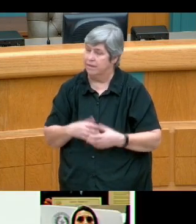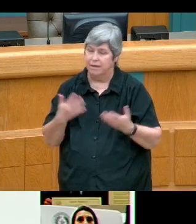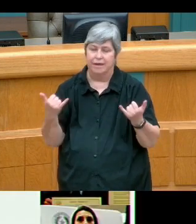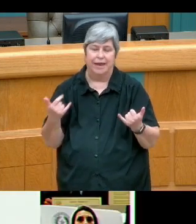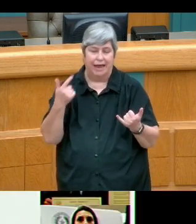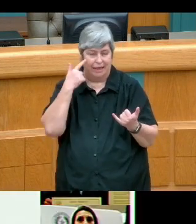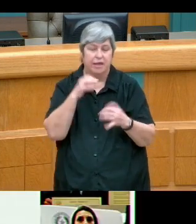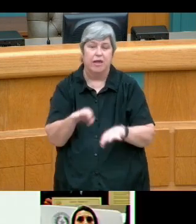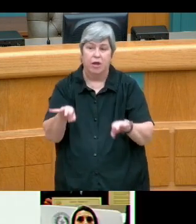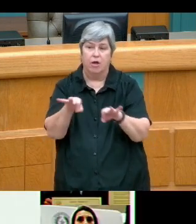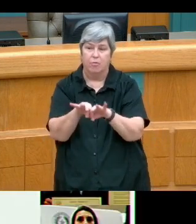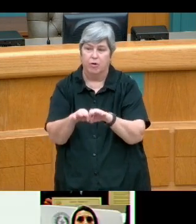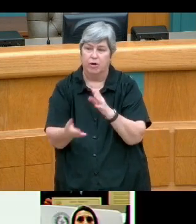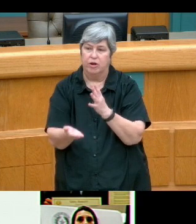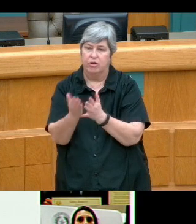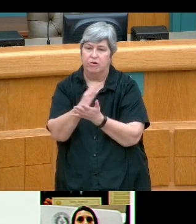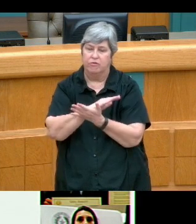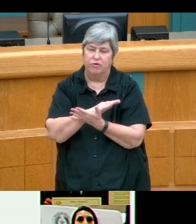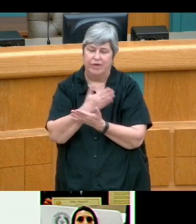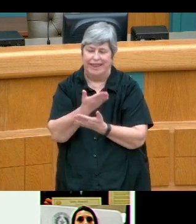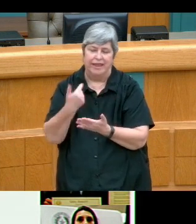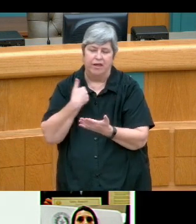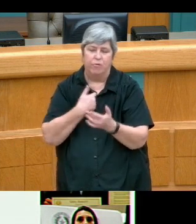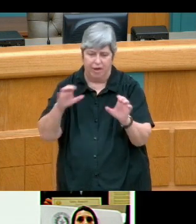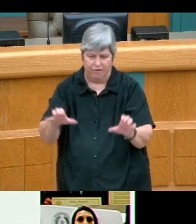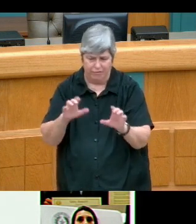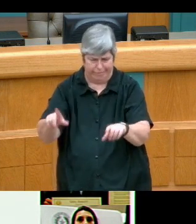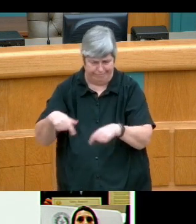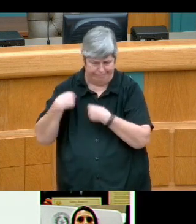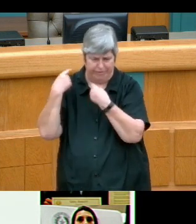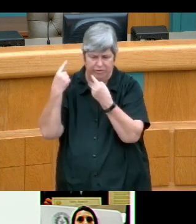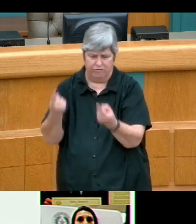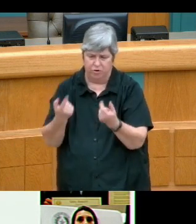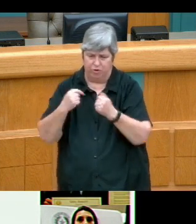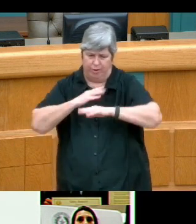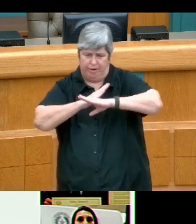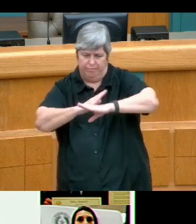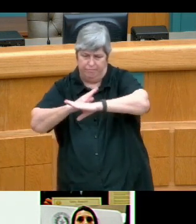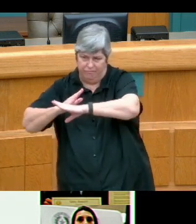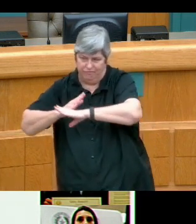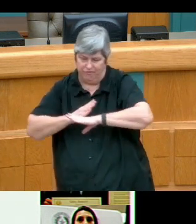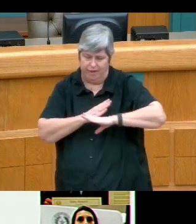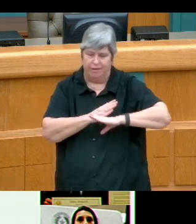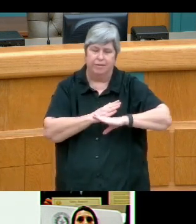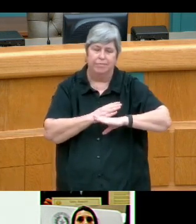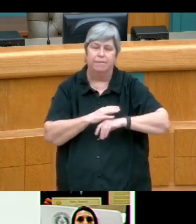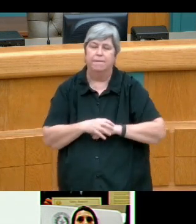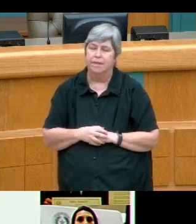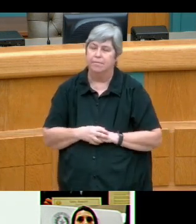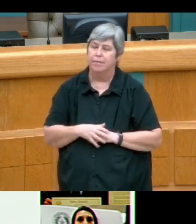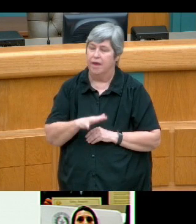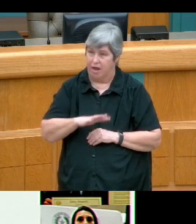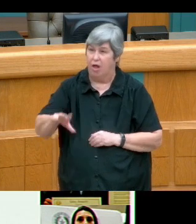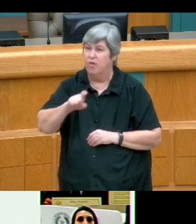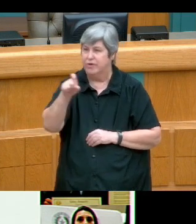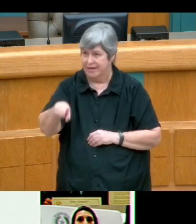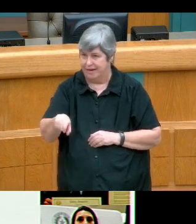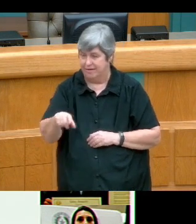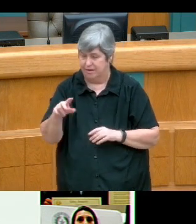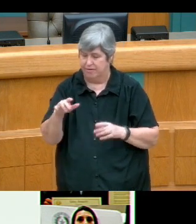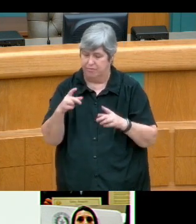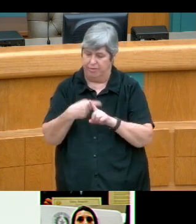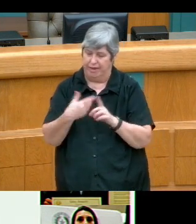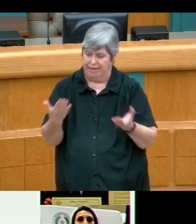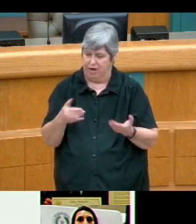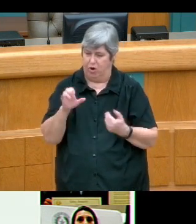Okay, I think it's important to review the interventions that have taken place here in the Coastal Bend area and across the state of Texas.